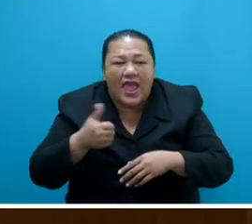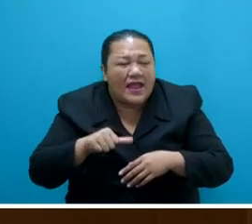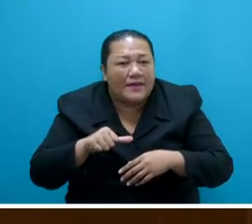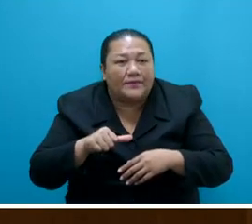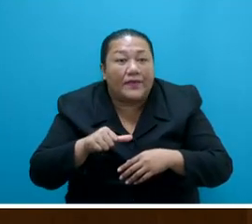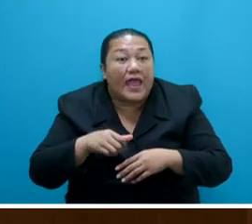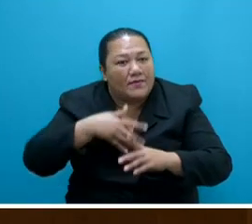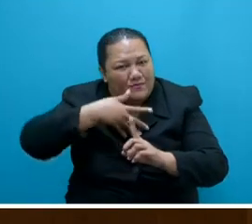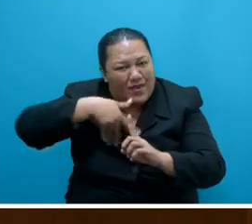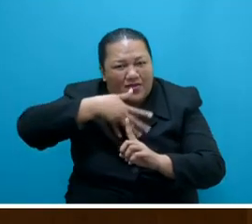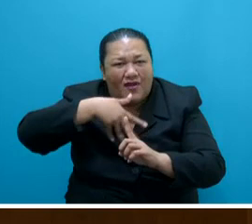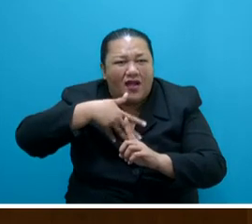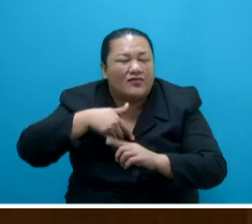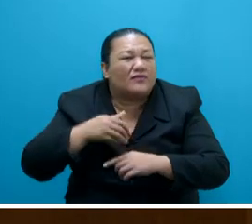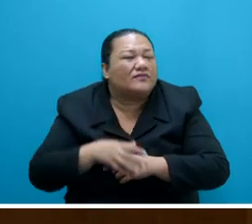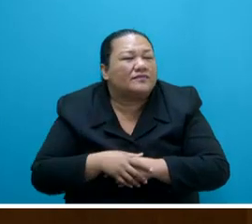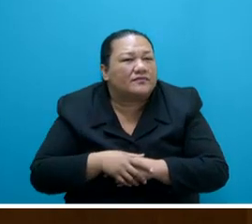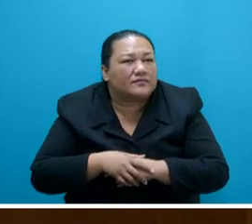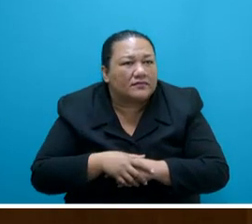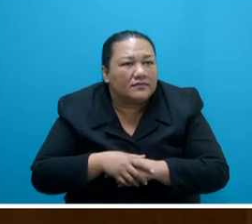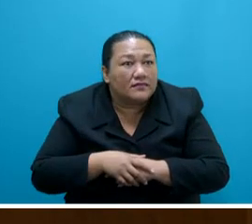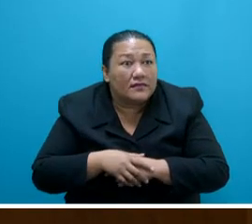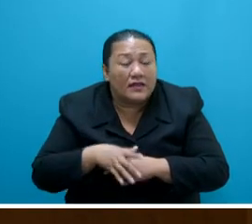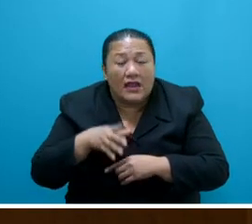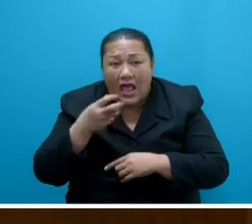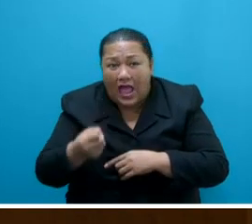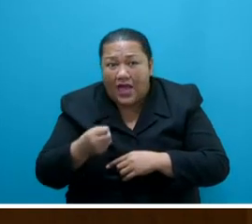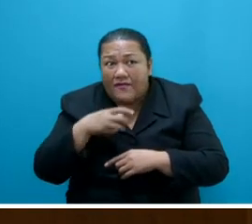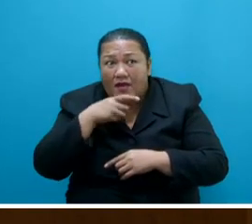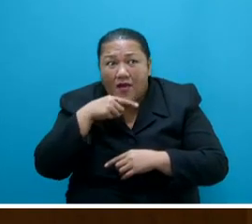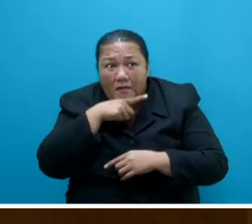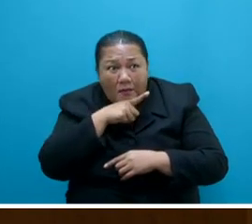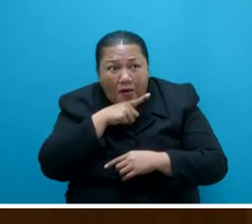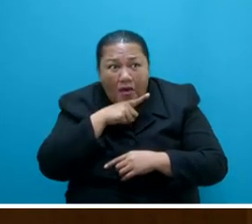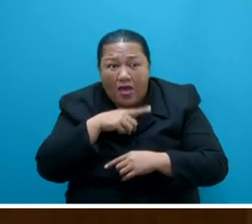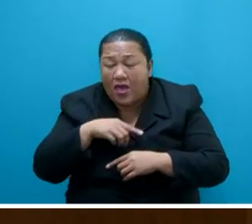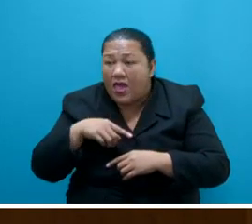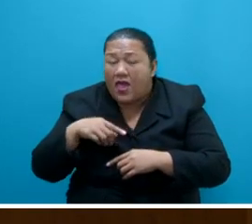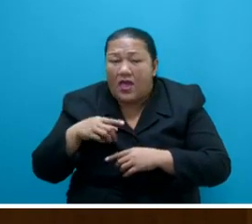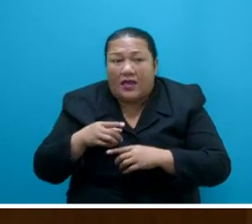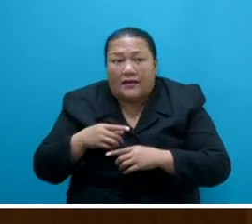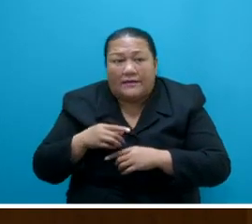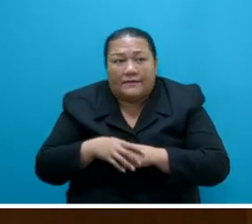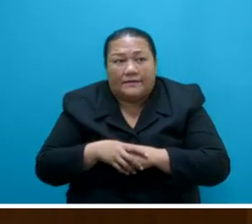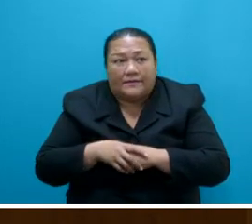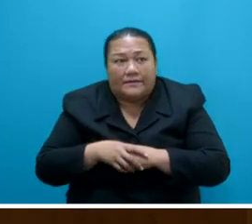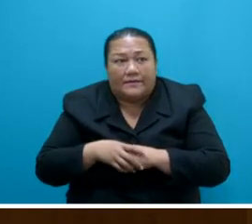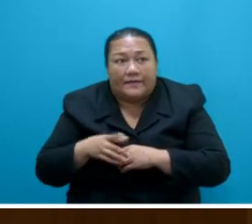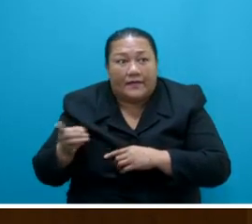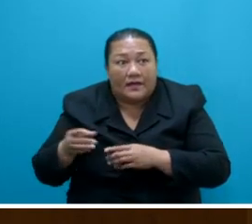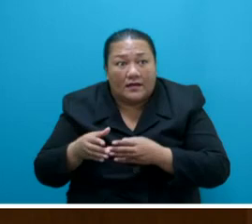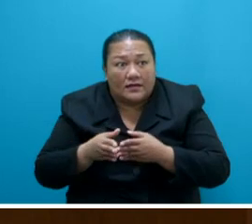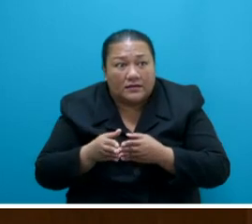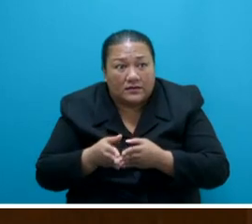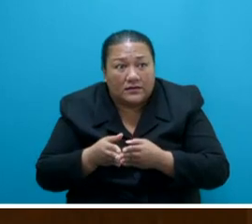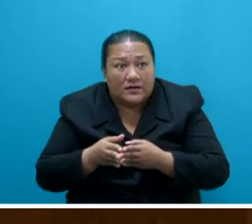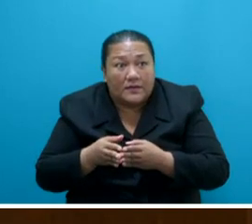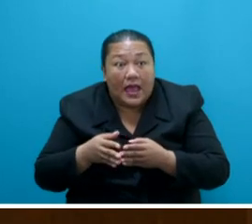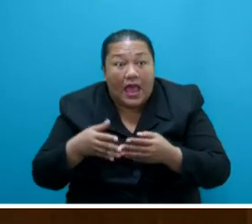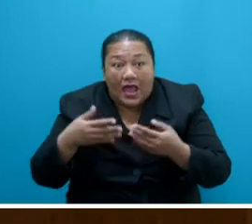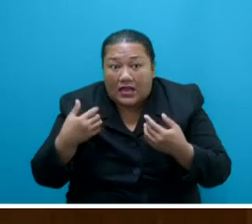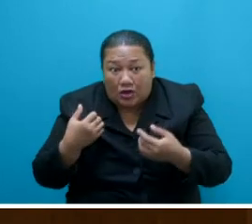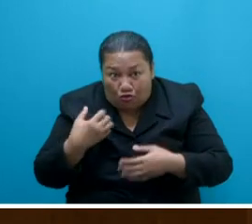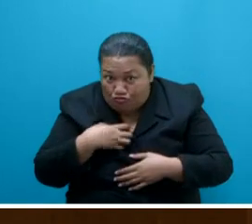Honorable Speaker, I may no longer be that 10-year-old boy tasked with shipment's duties on board Captain Brown's yacht, and I may no longer serve as a commander in our